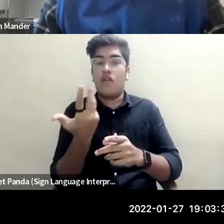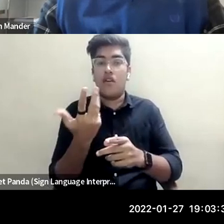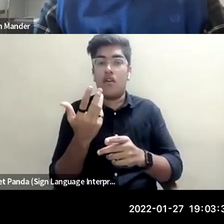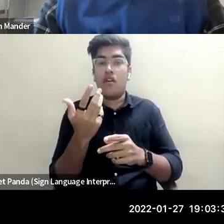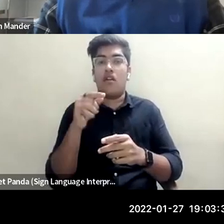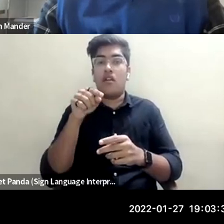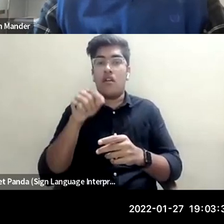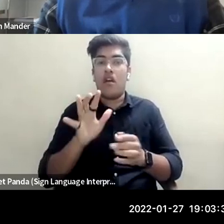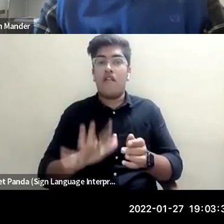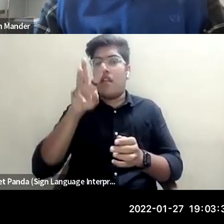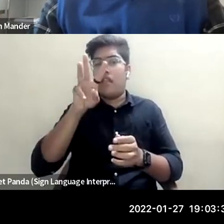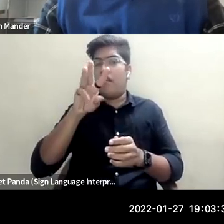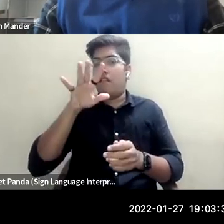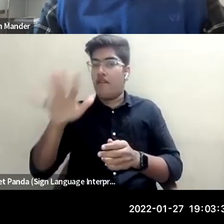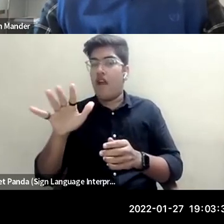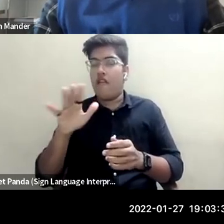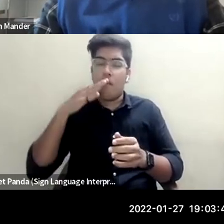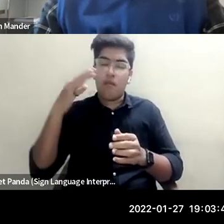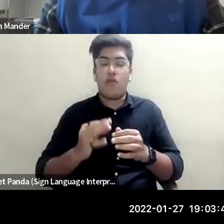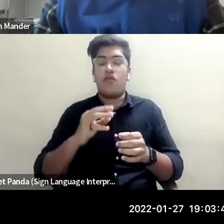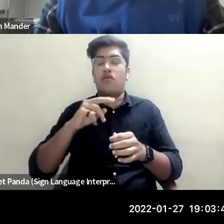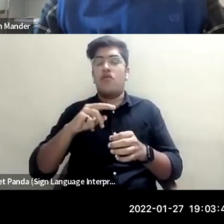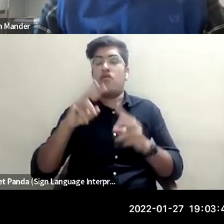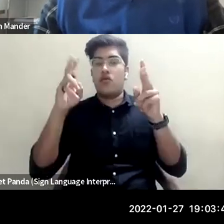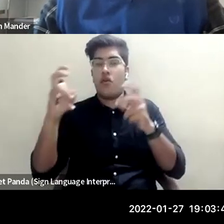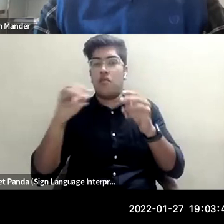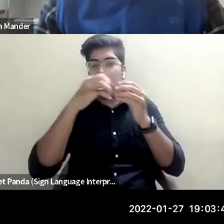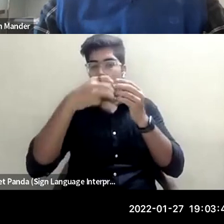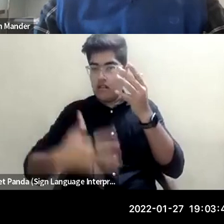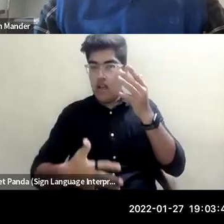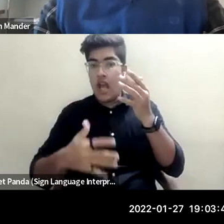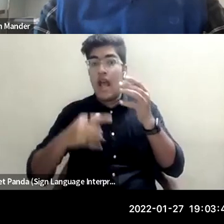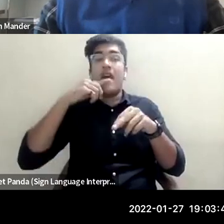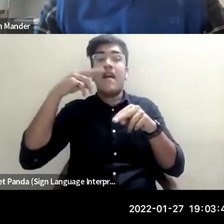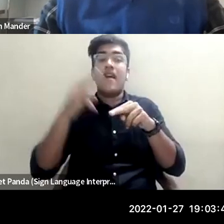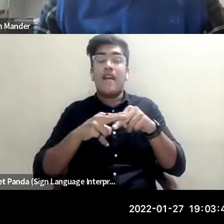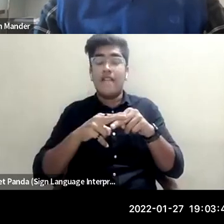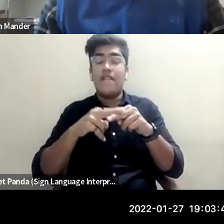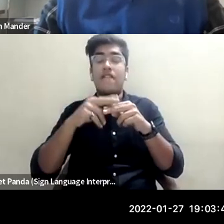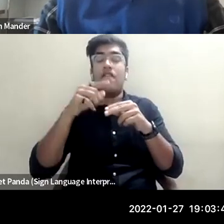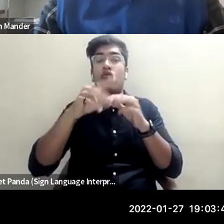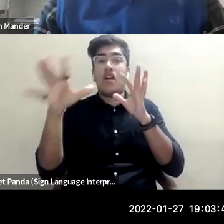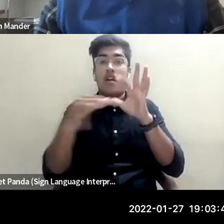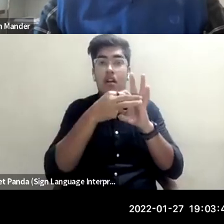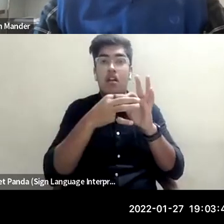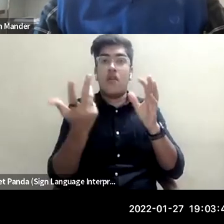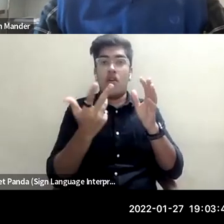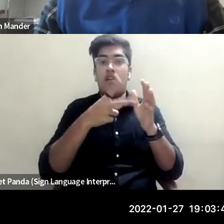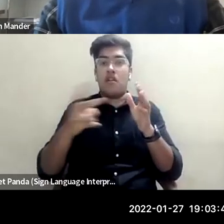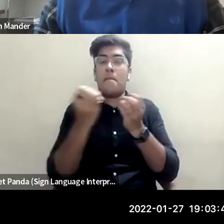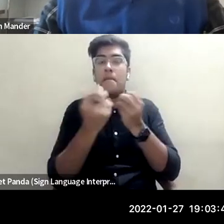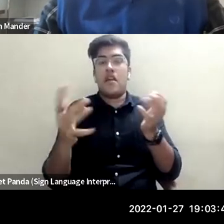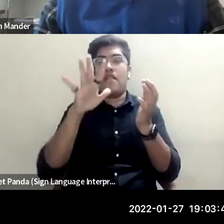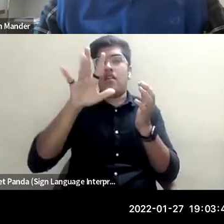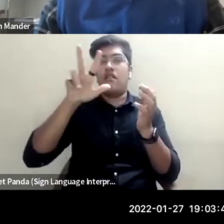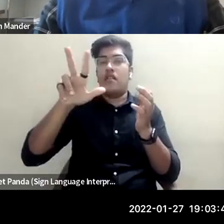main matters. However, when you add the connected matters to this, the number exponentially rises to 587 cases.